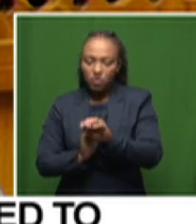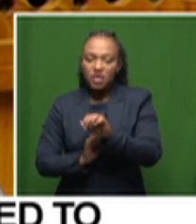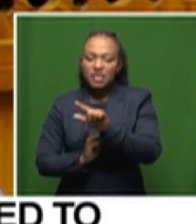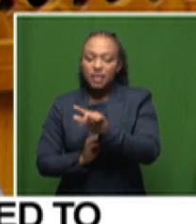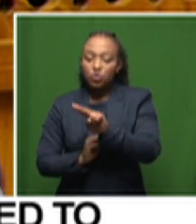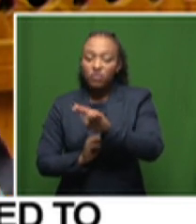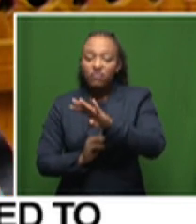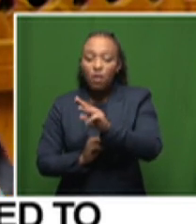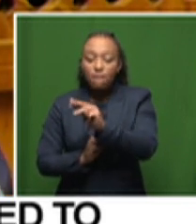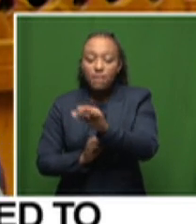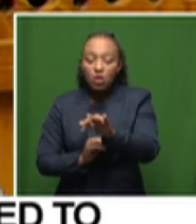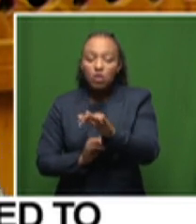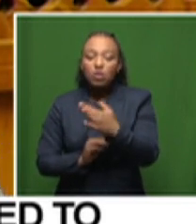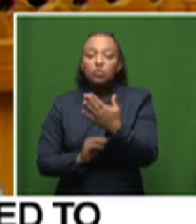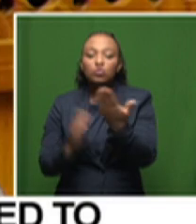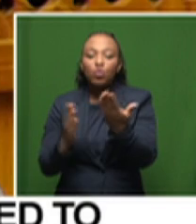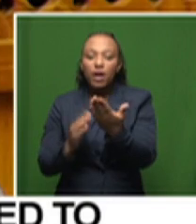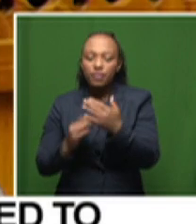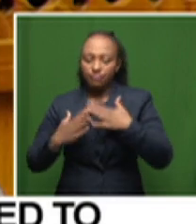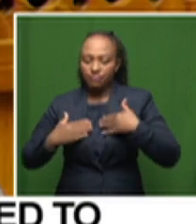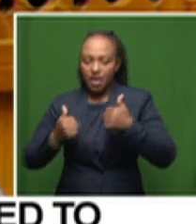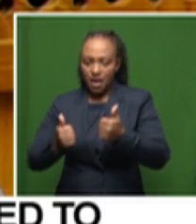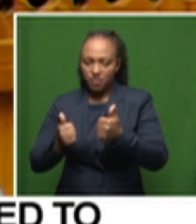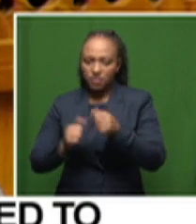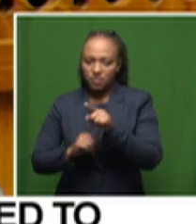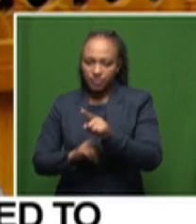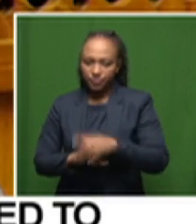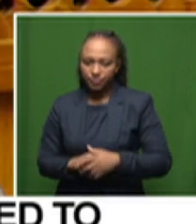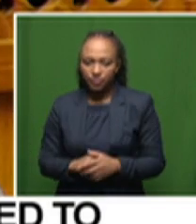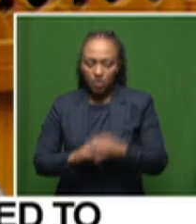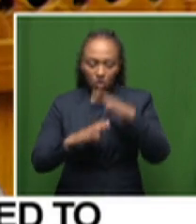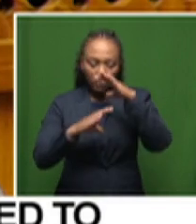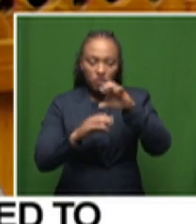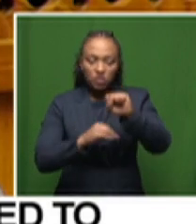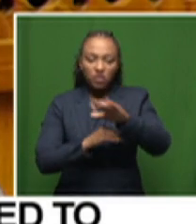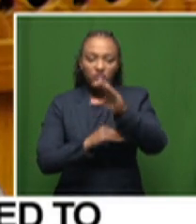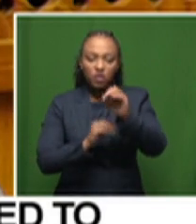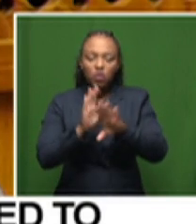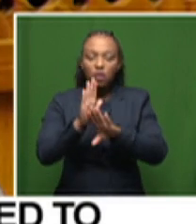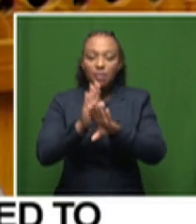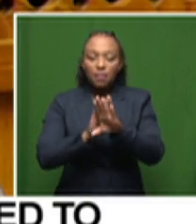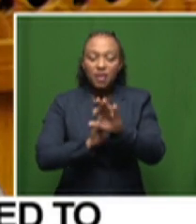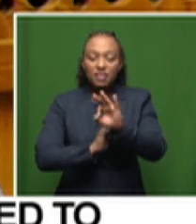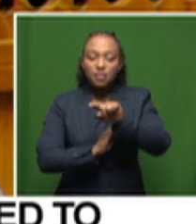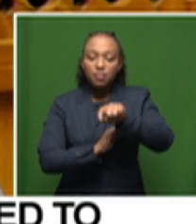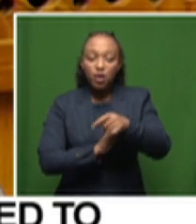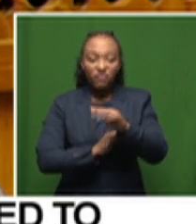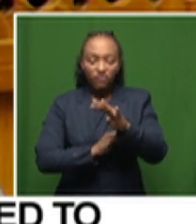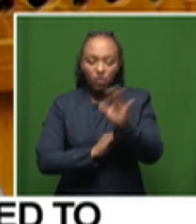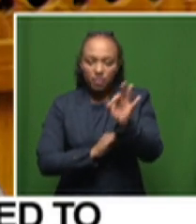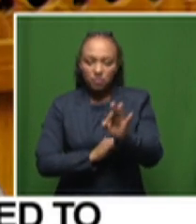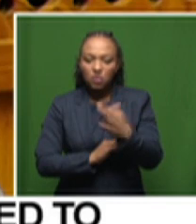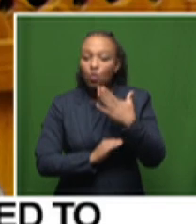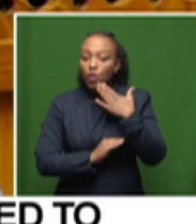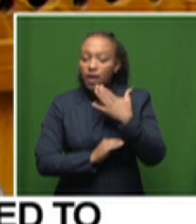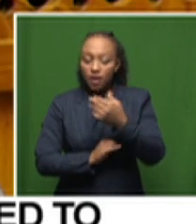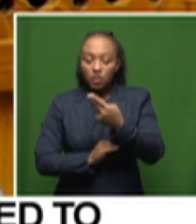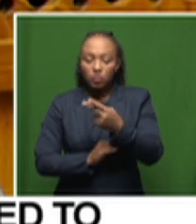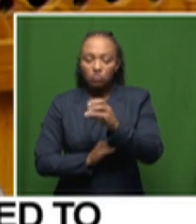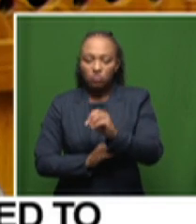health. We forecast the South African economy to grow by 3.3% in